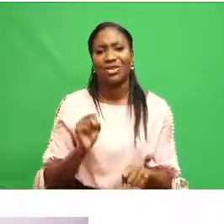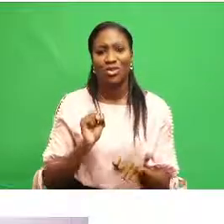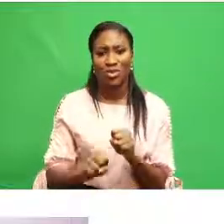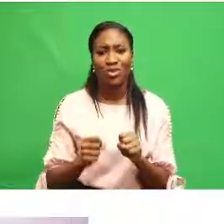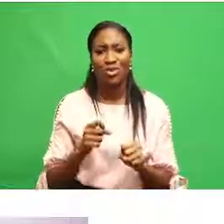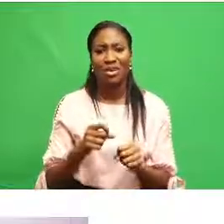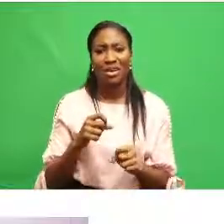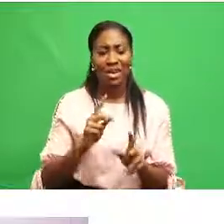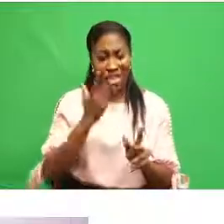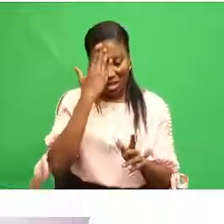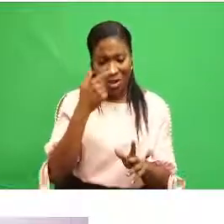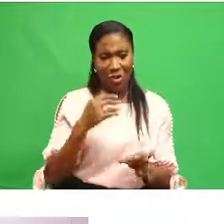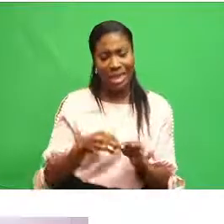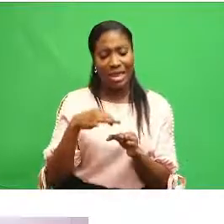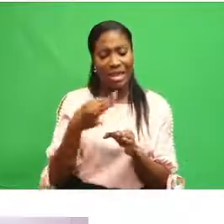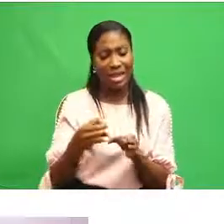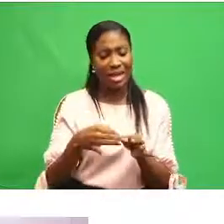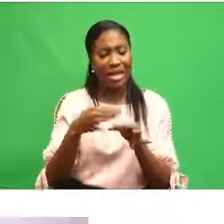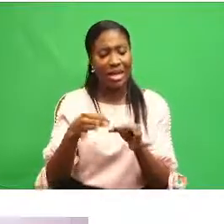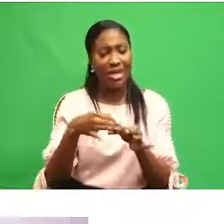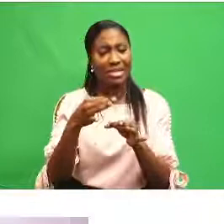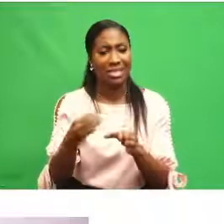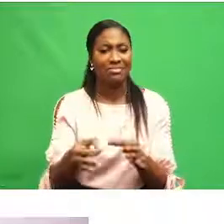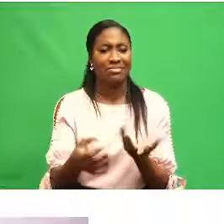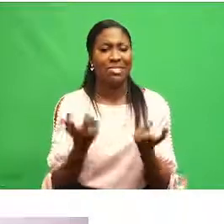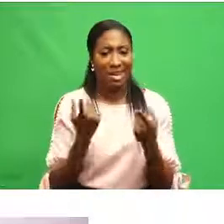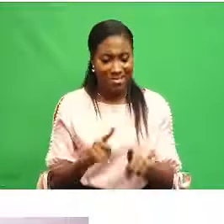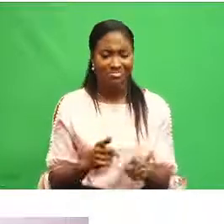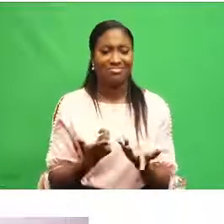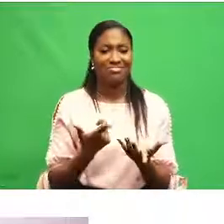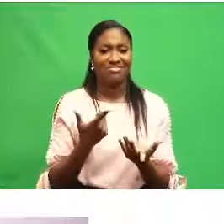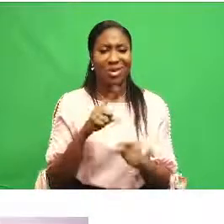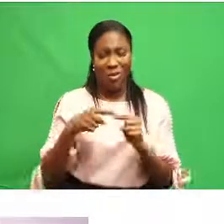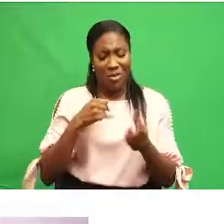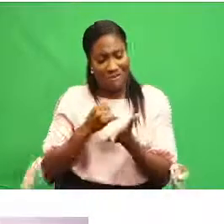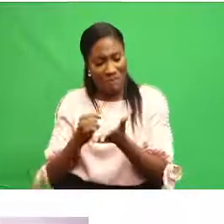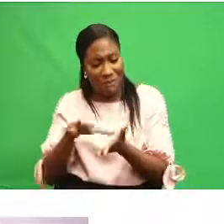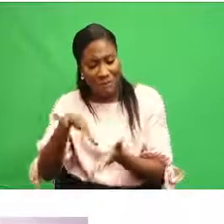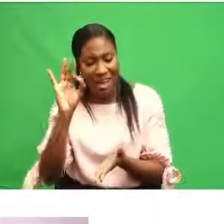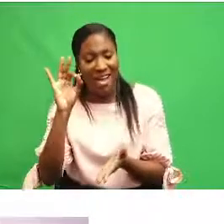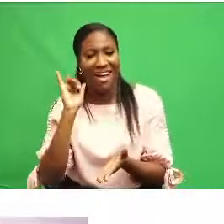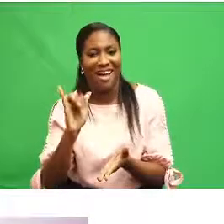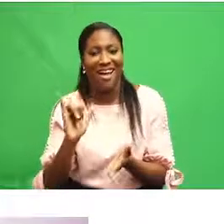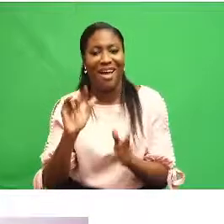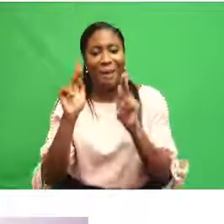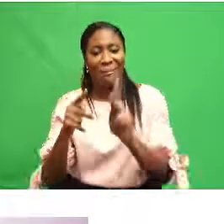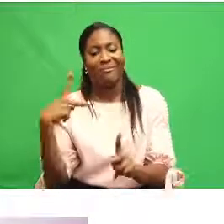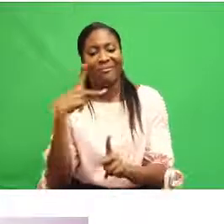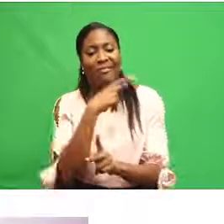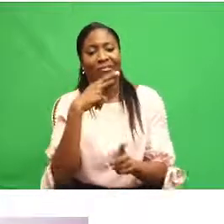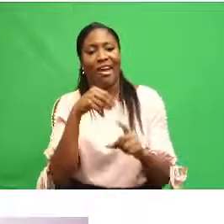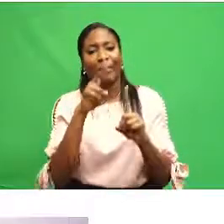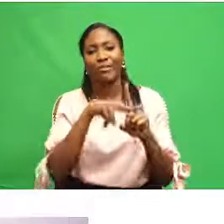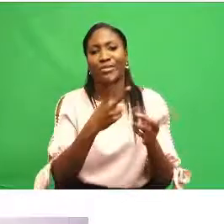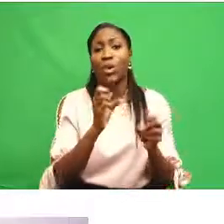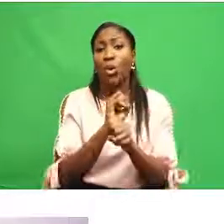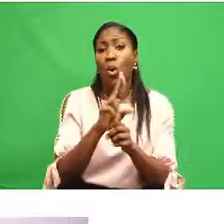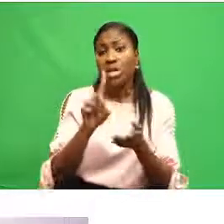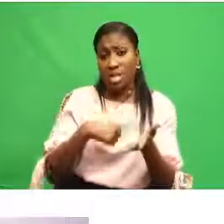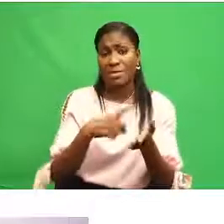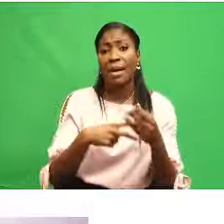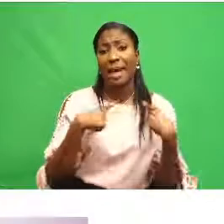fore. Right? So those are some of the delays that we have. We don't have as well some administrative challenges at times